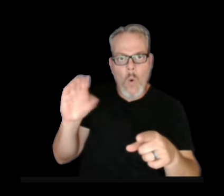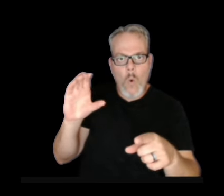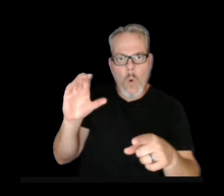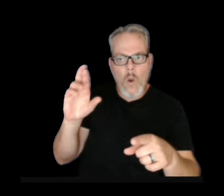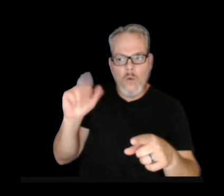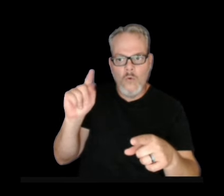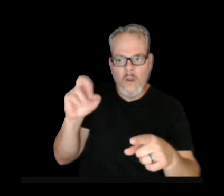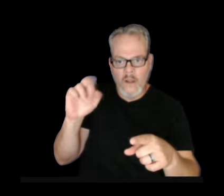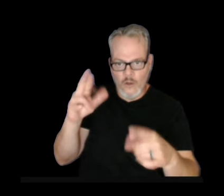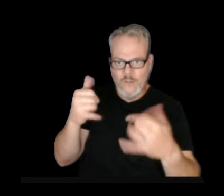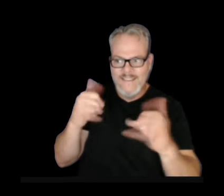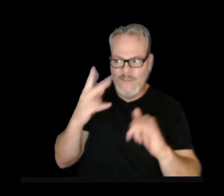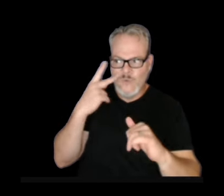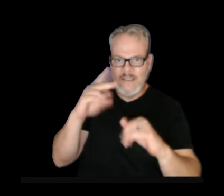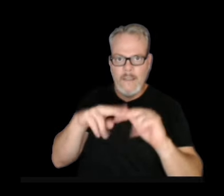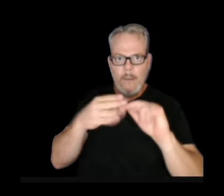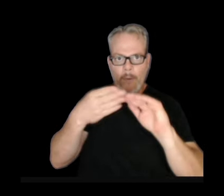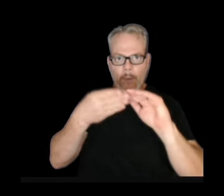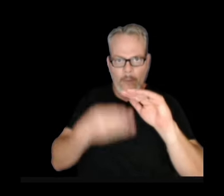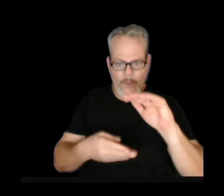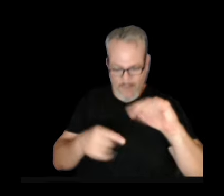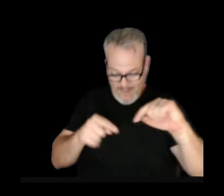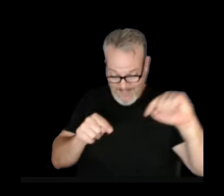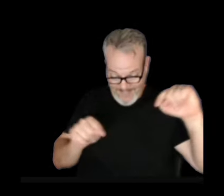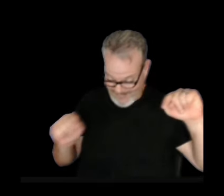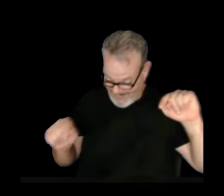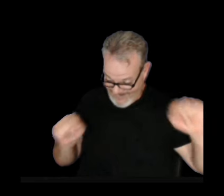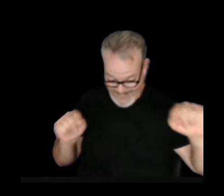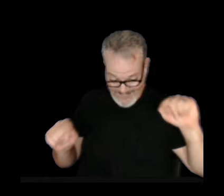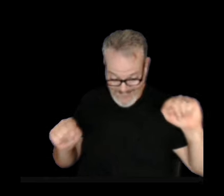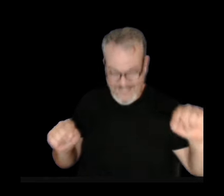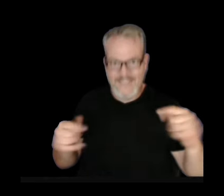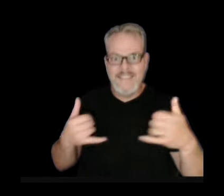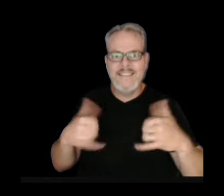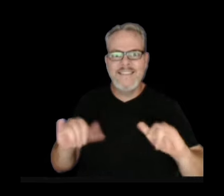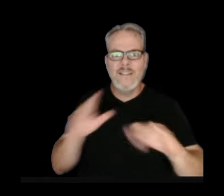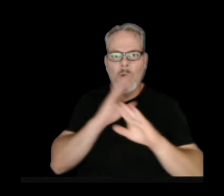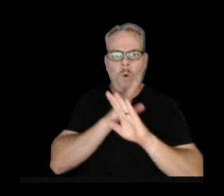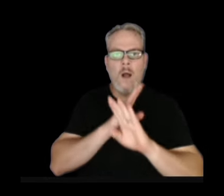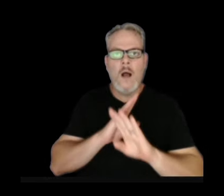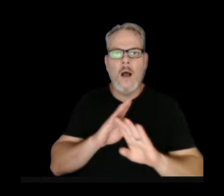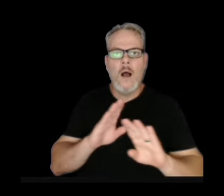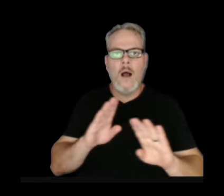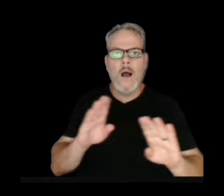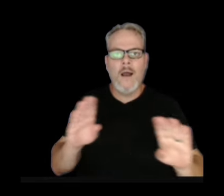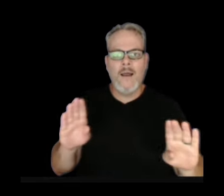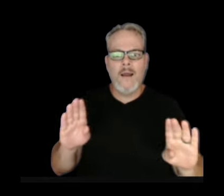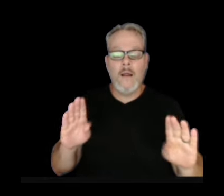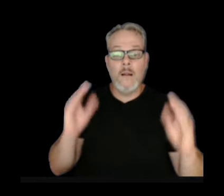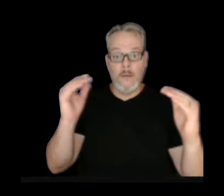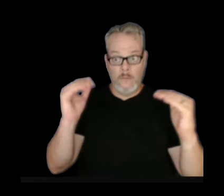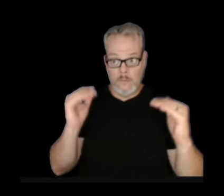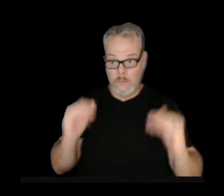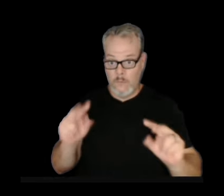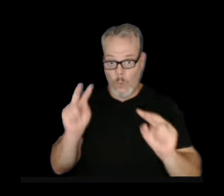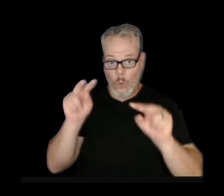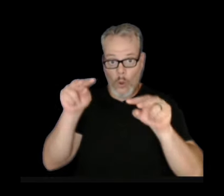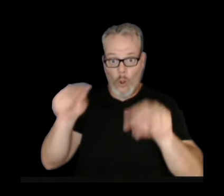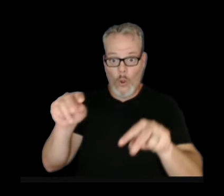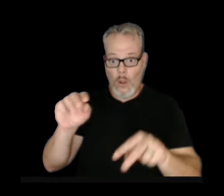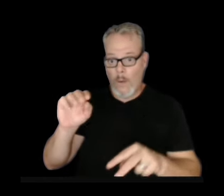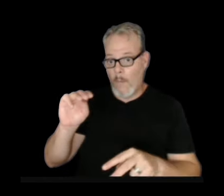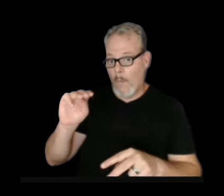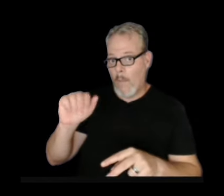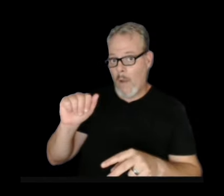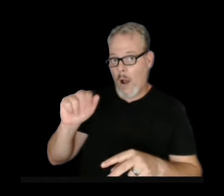tilt. So a lot quieter than the previous 2 weeks. If we do go to the Maunaulu area in Upper East Rift Connector, we do